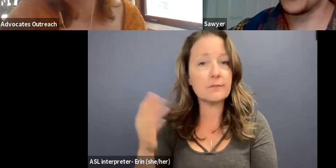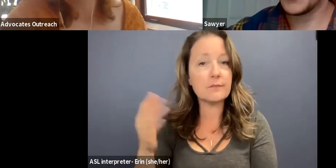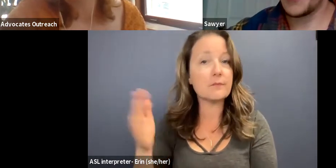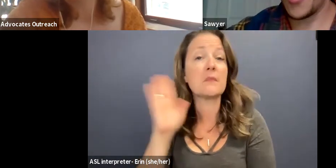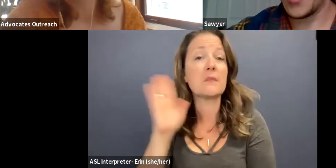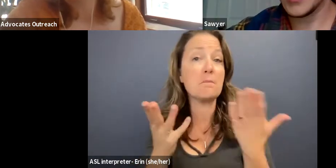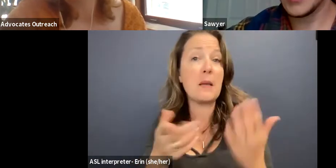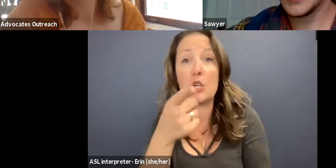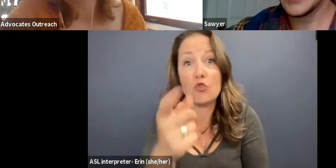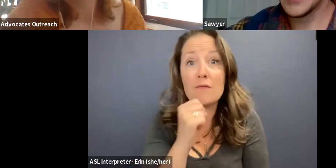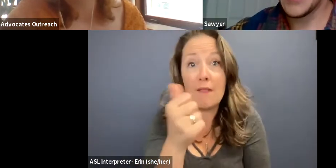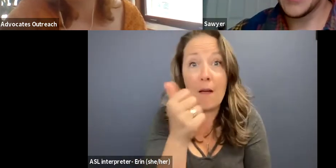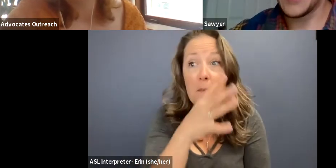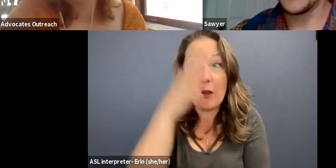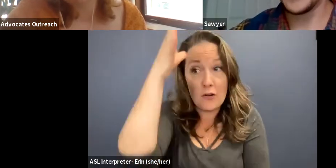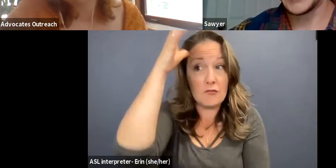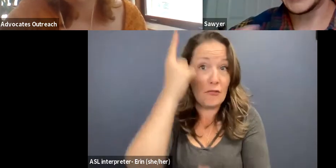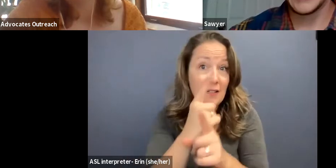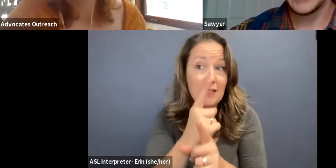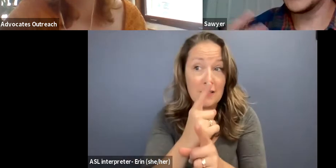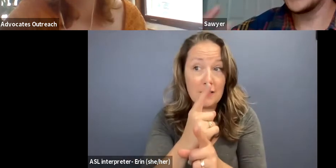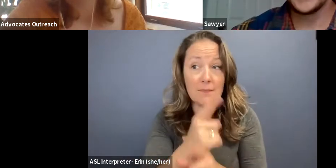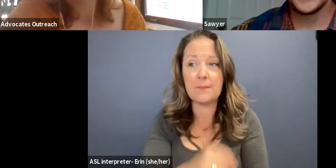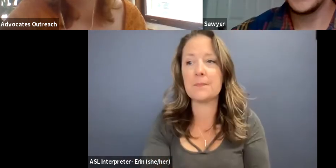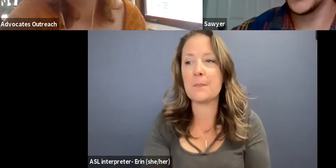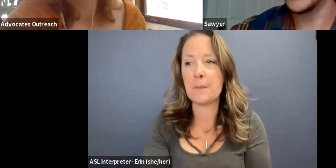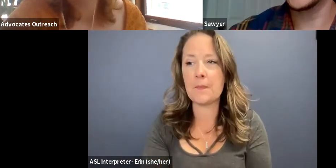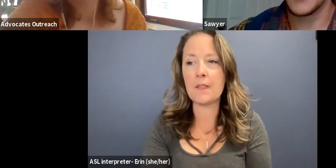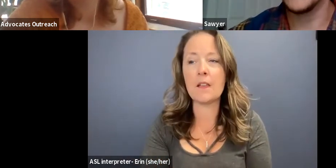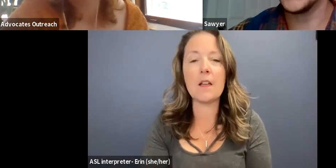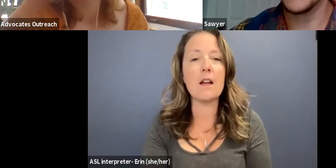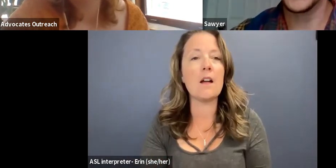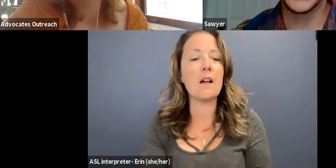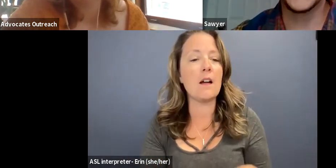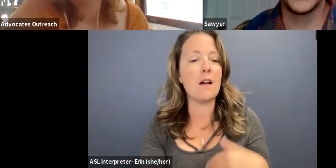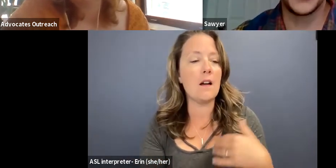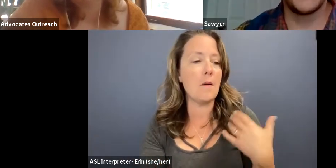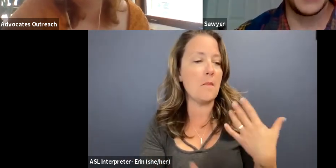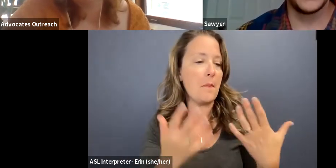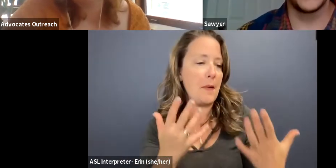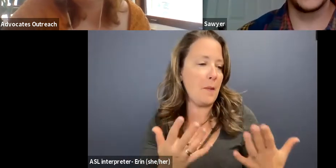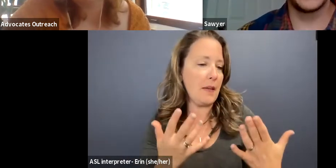also heard of the word sex by itself too. And so